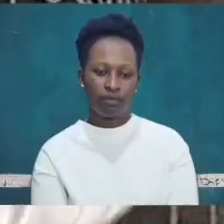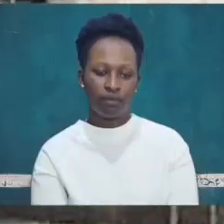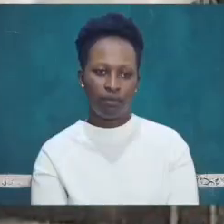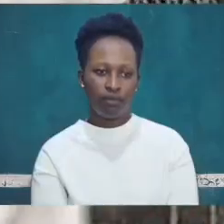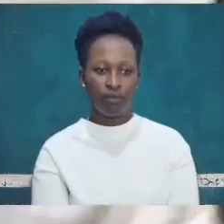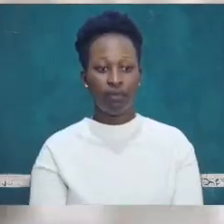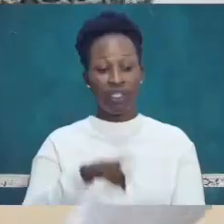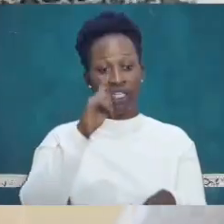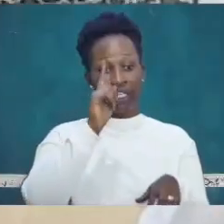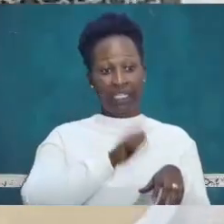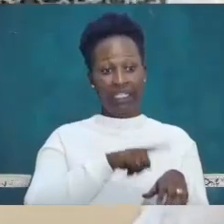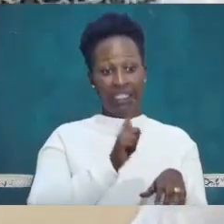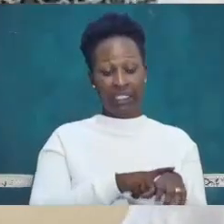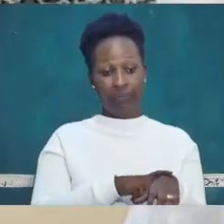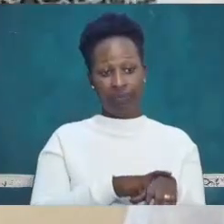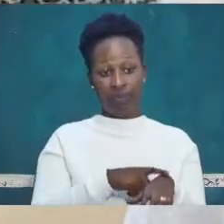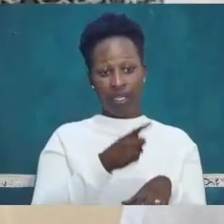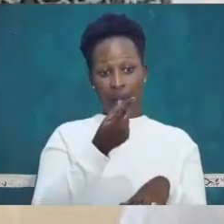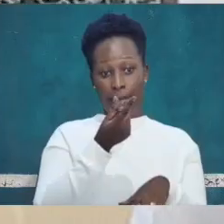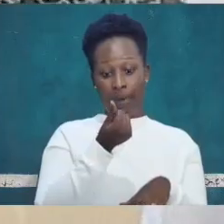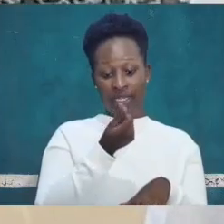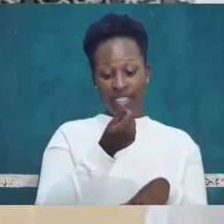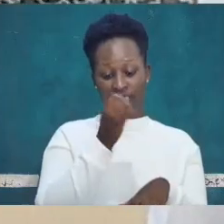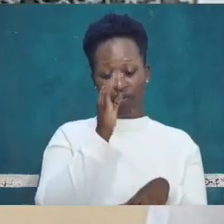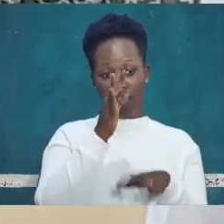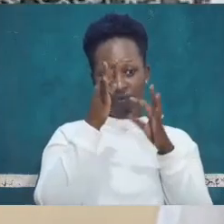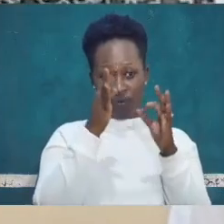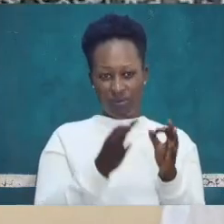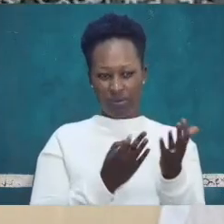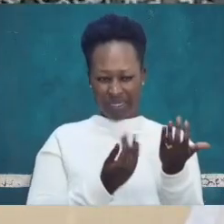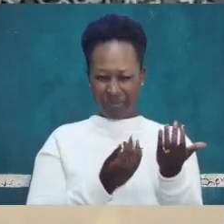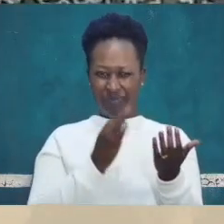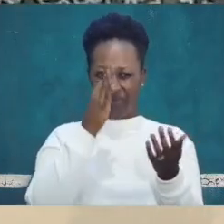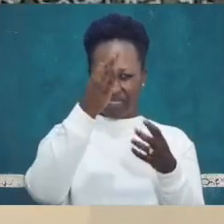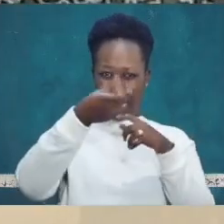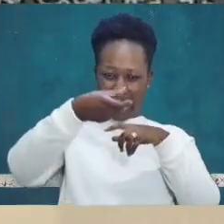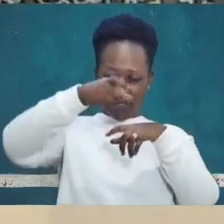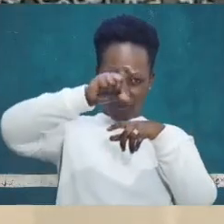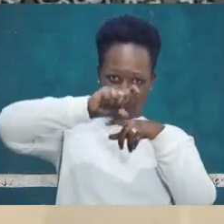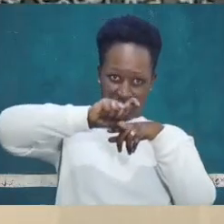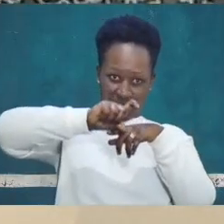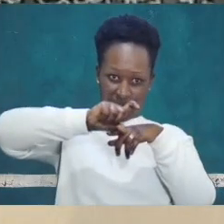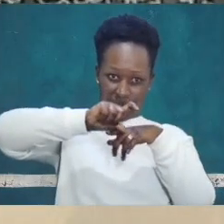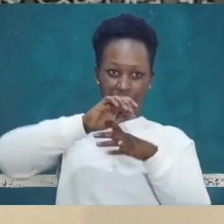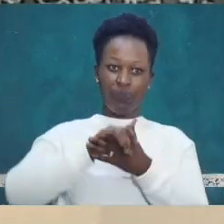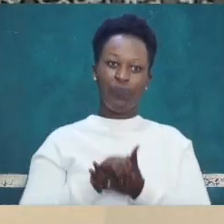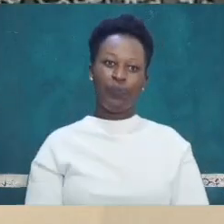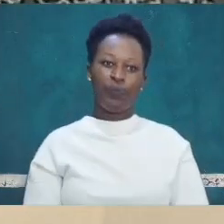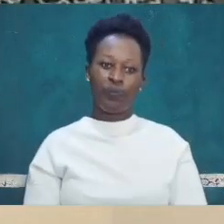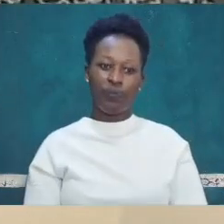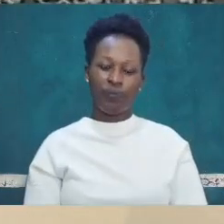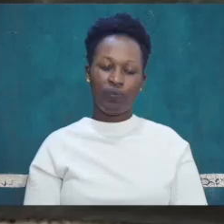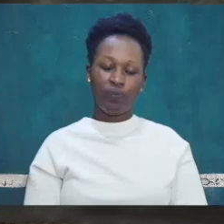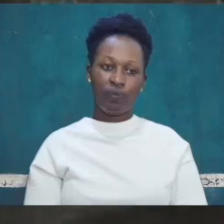to increase. If they are expected to increase in future,